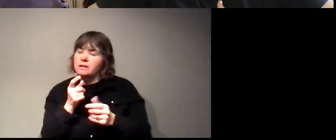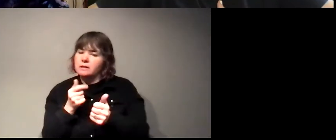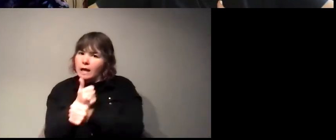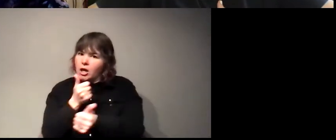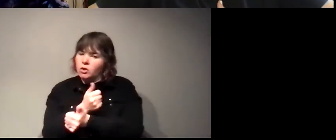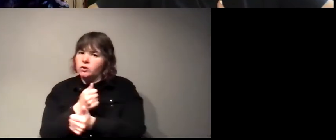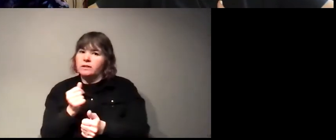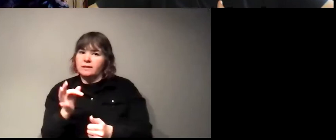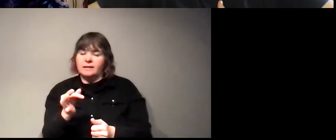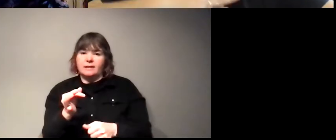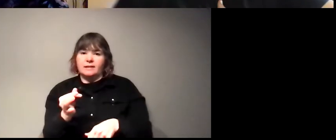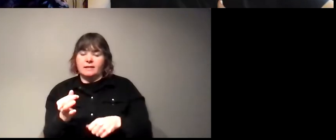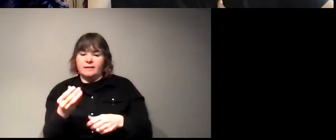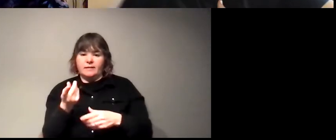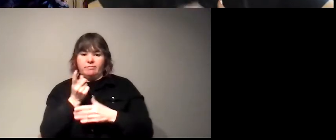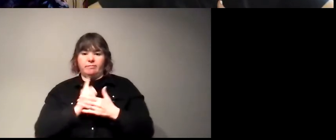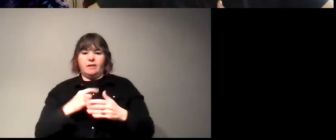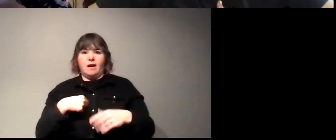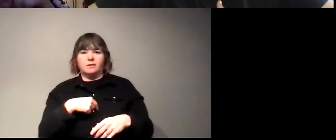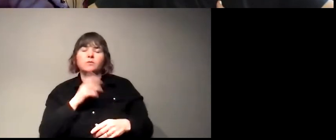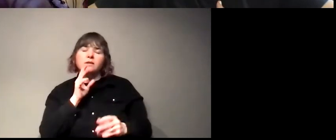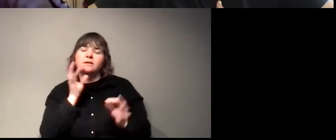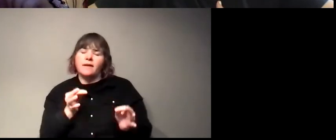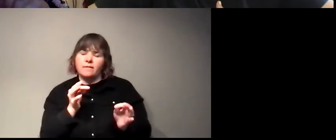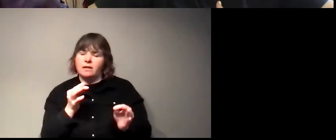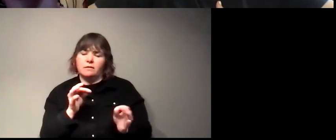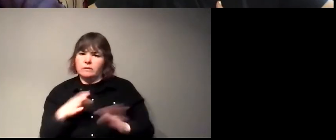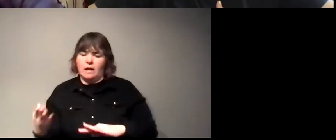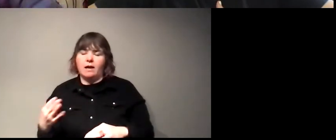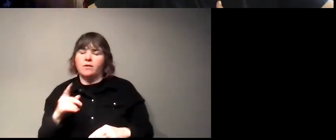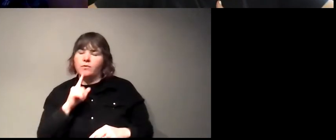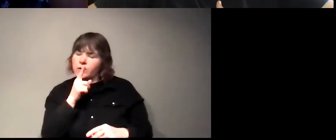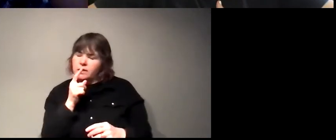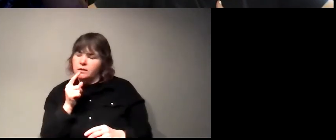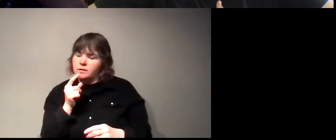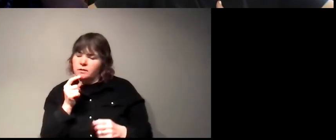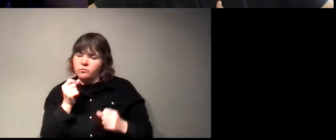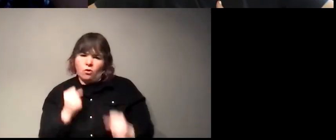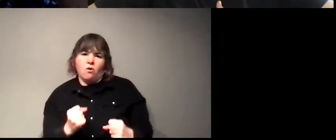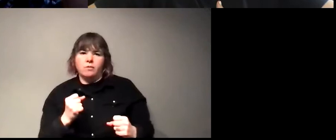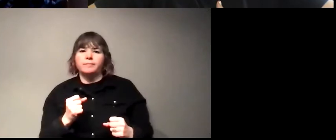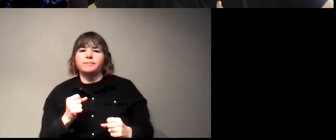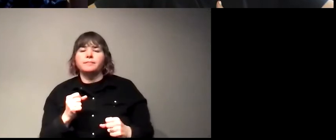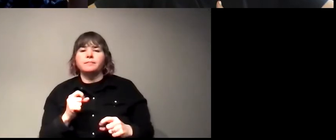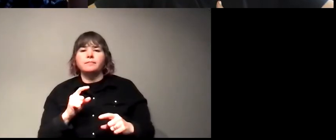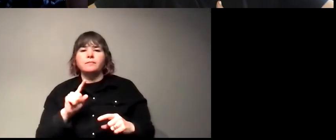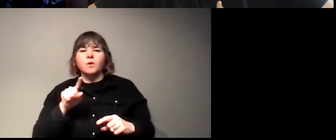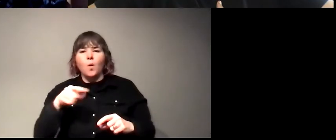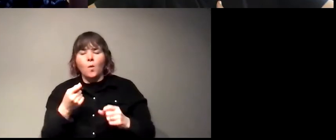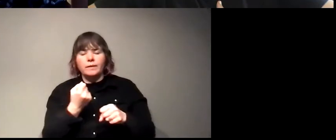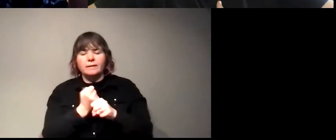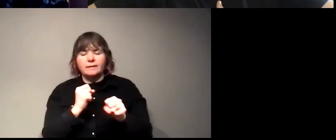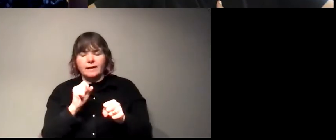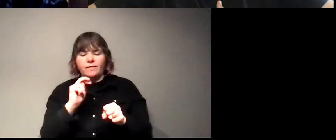get that in us, it would definitely kill us. So that toxin is super duper potent, but it's only safe for a newt to have it in